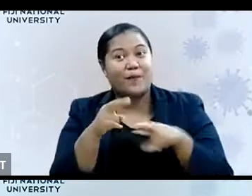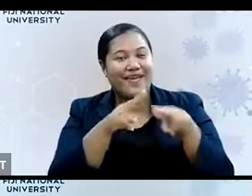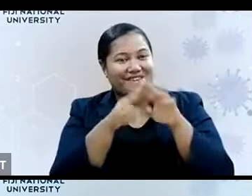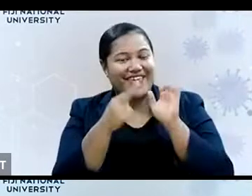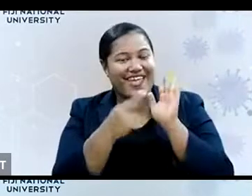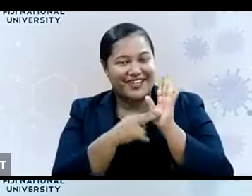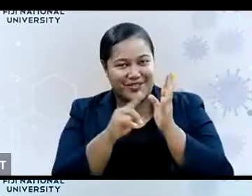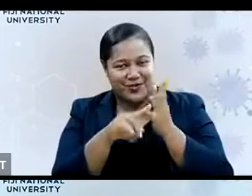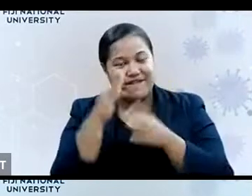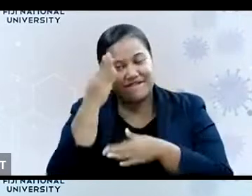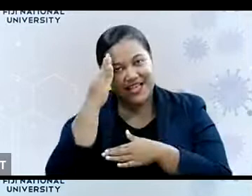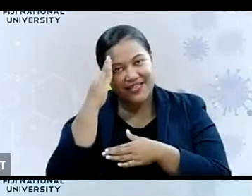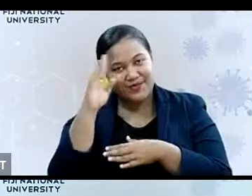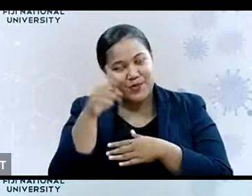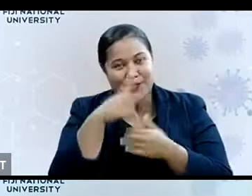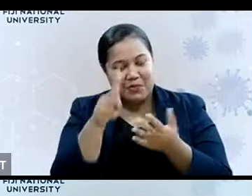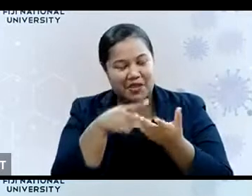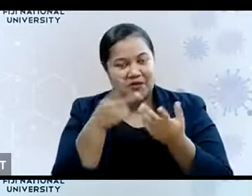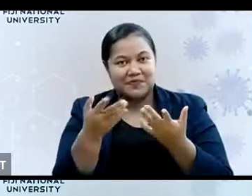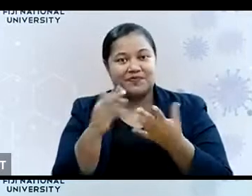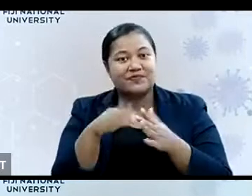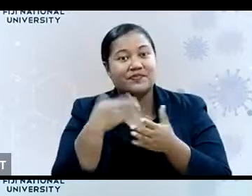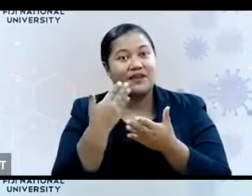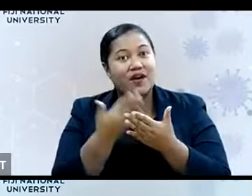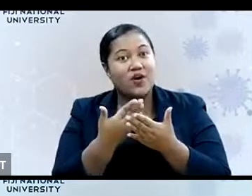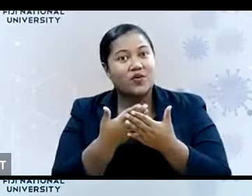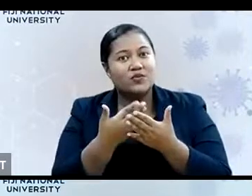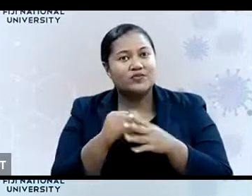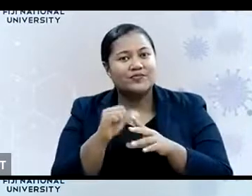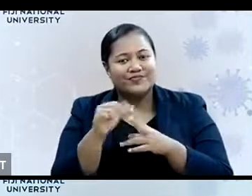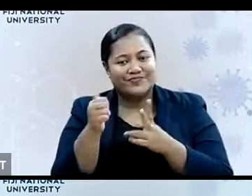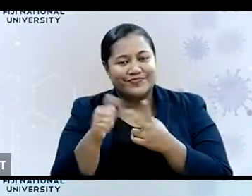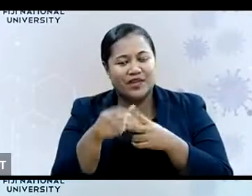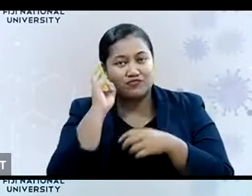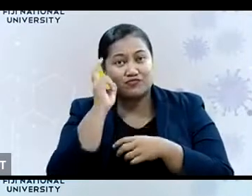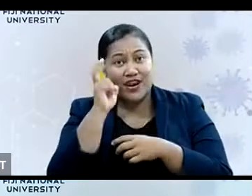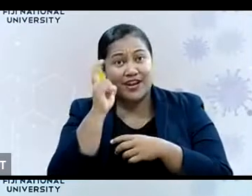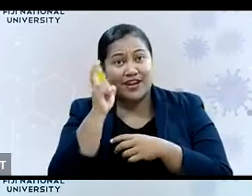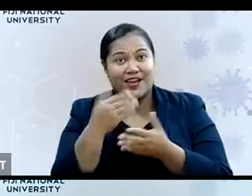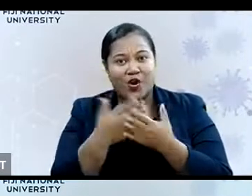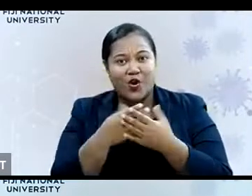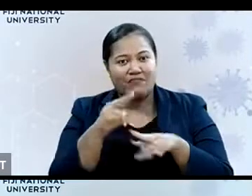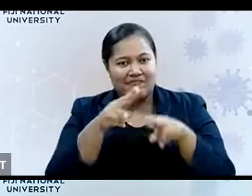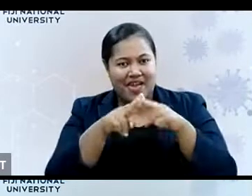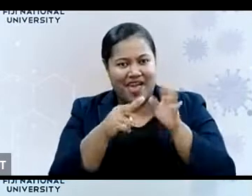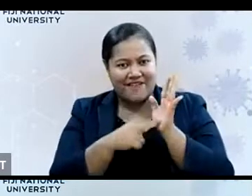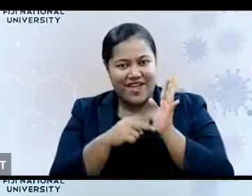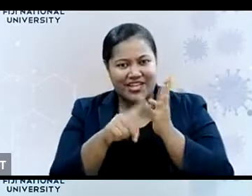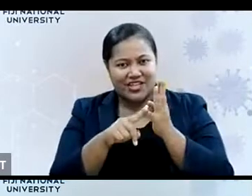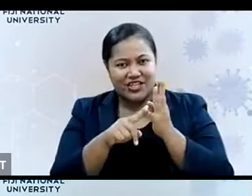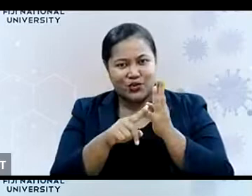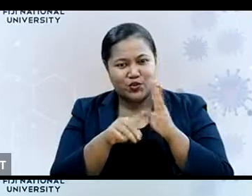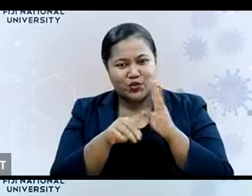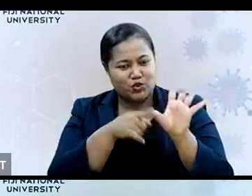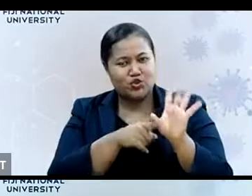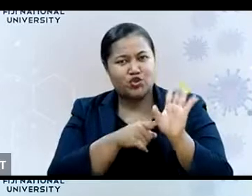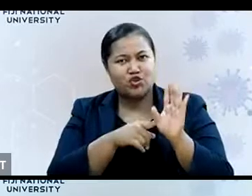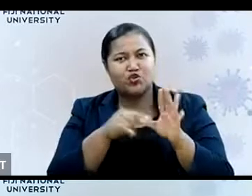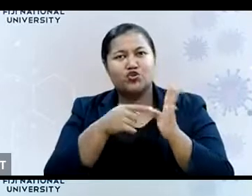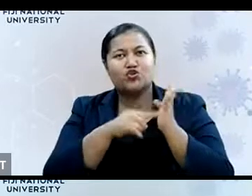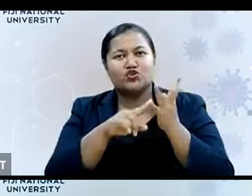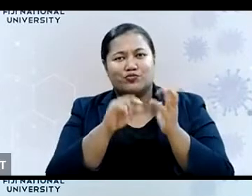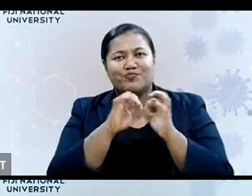University Facebook page, and also we're streaming also on FNU's YouTube